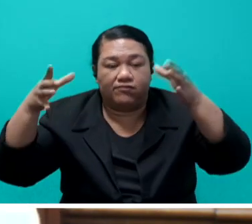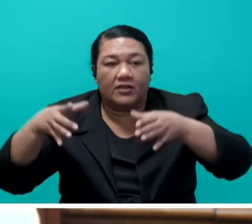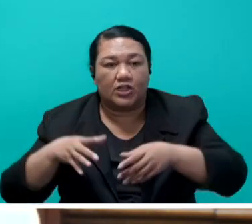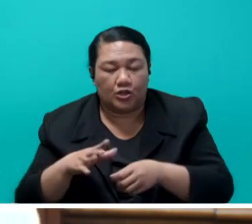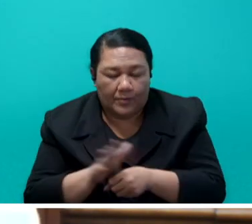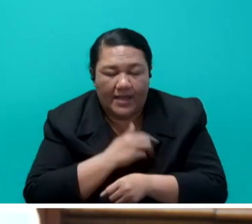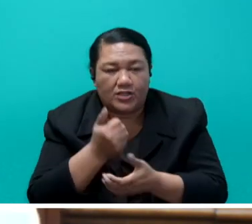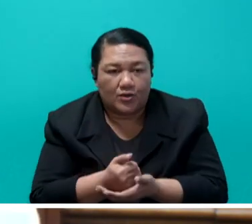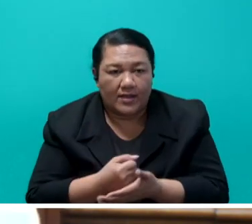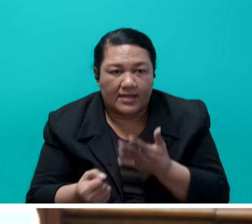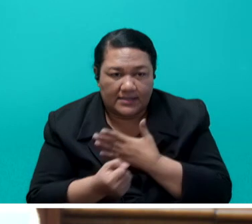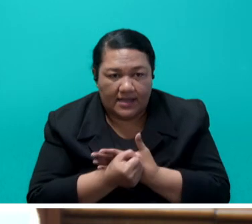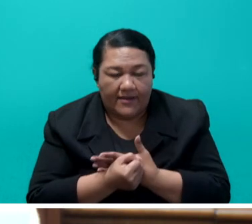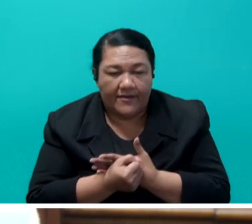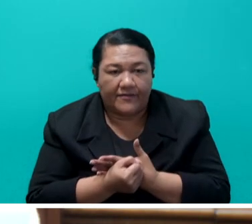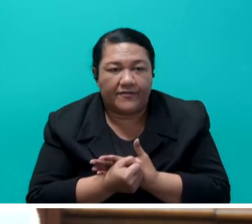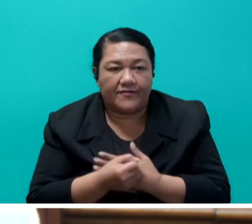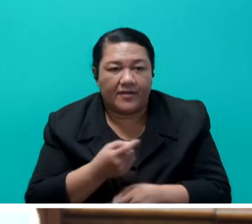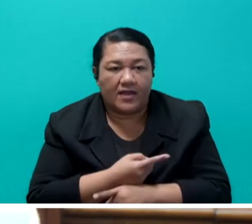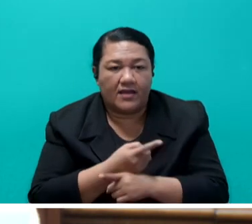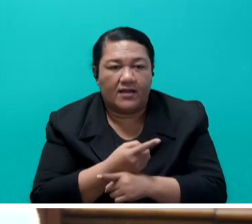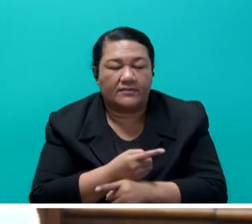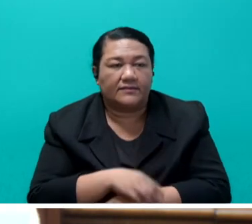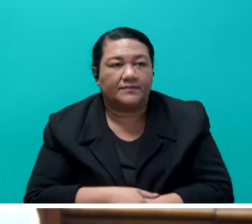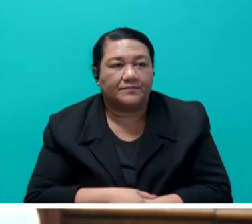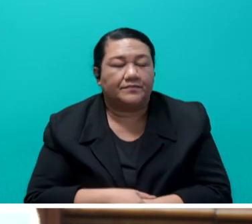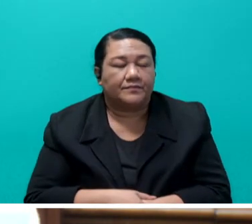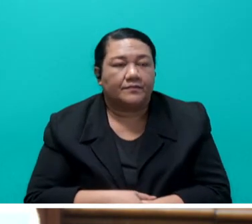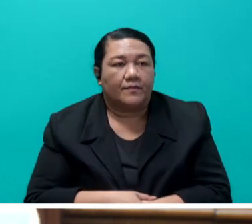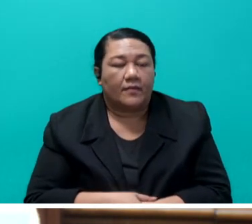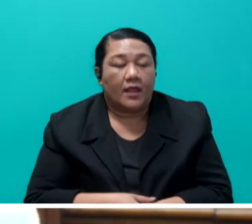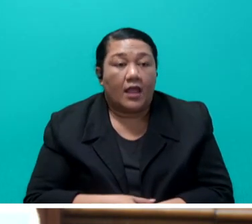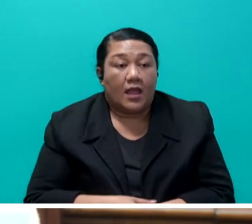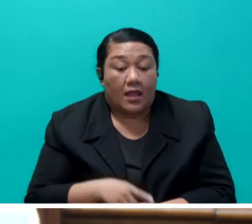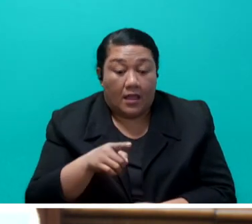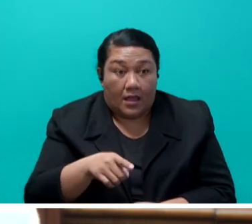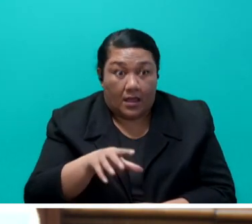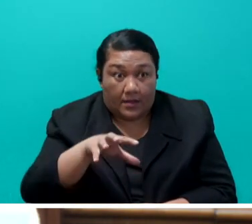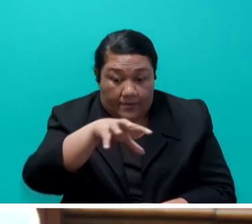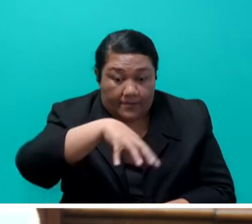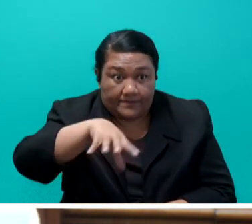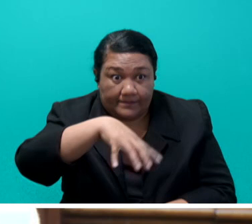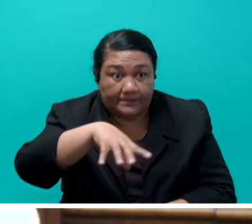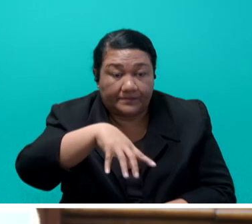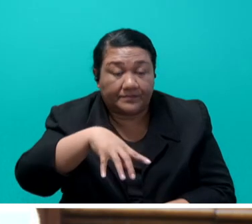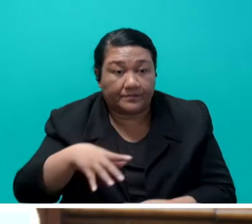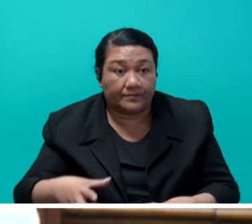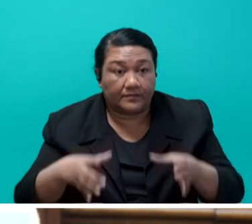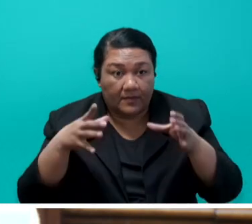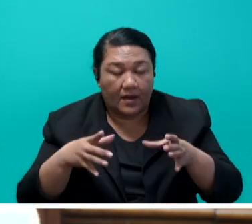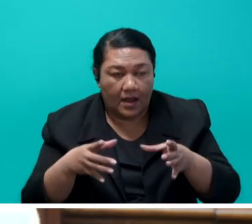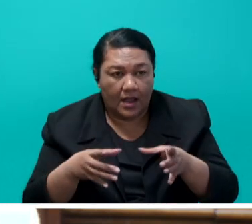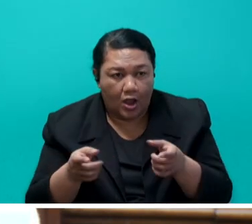Mr. Speaker, sir, it's worth mentioning that other countries with nuclear facilities have successfully employed controlled